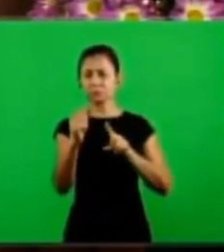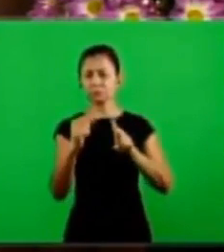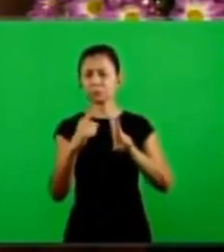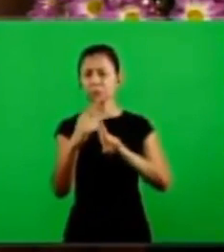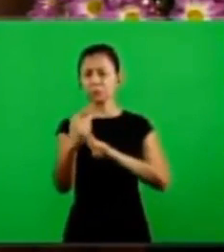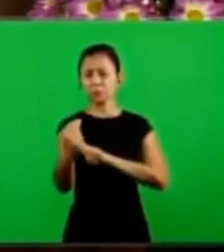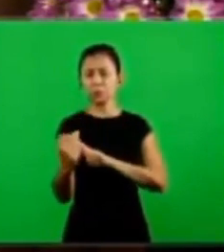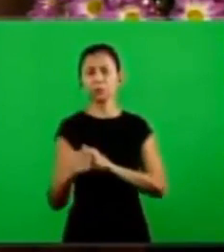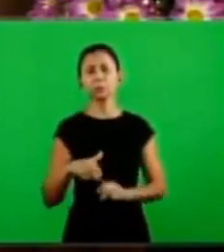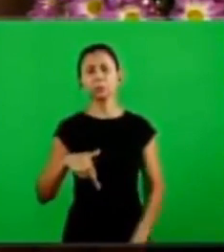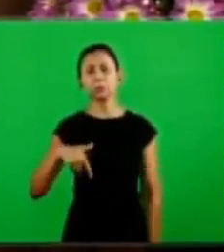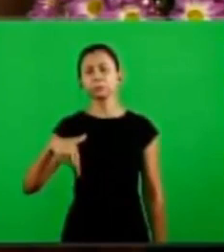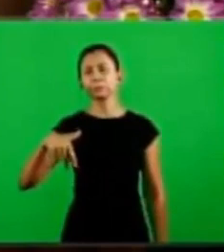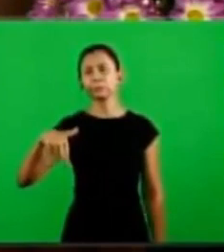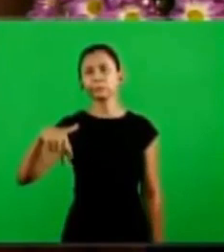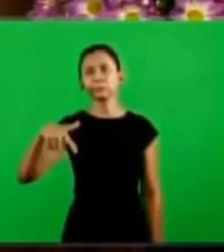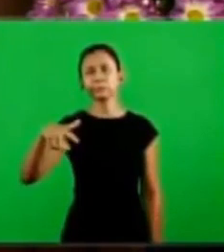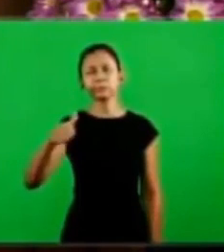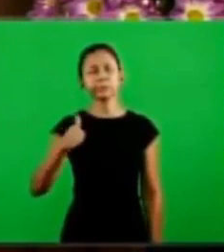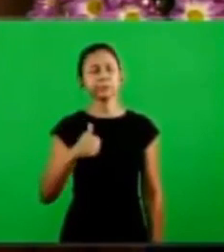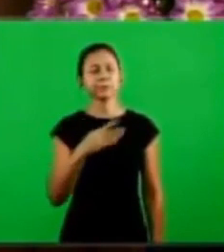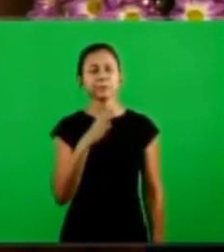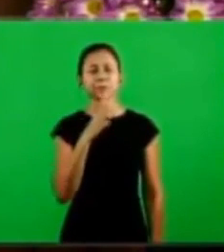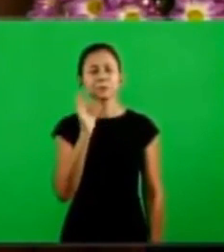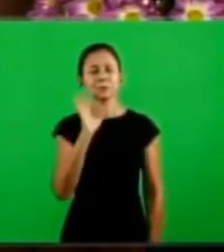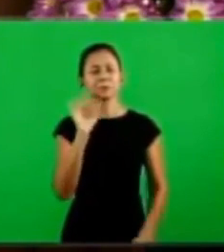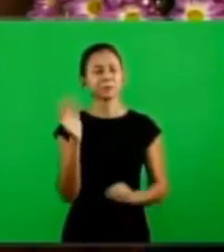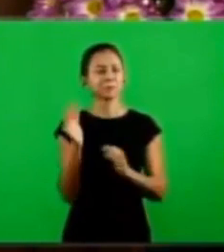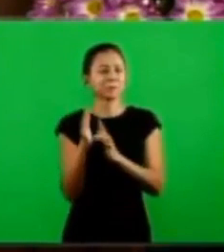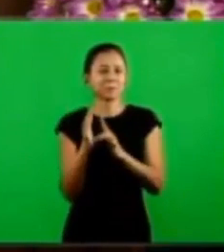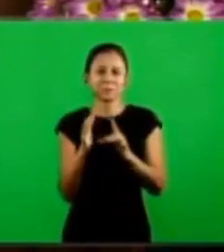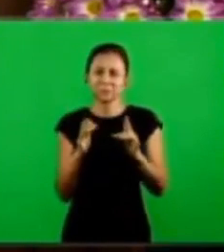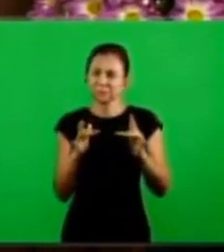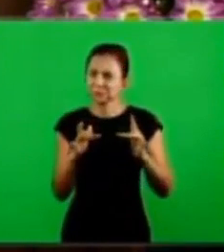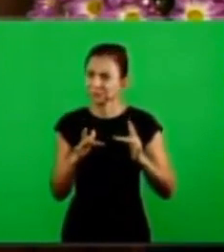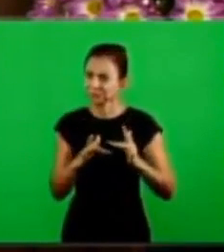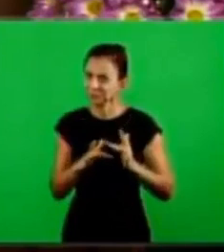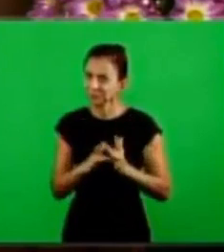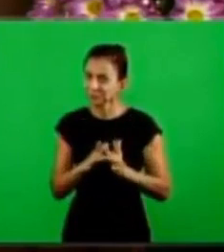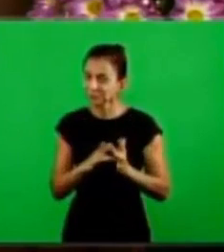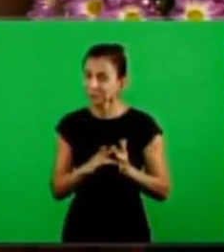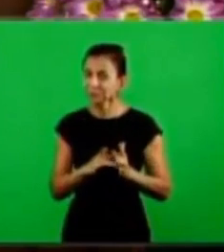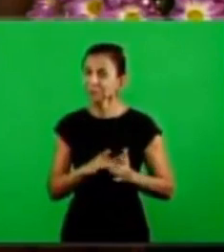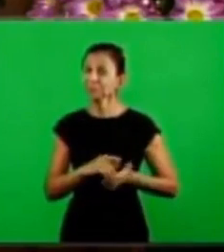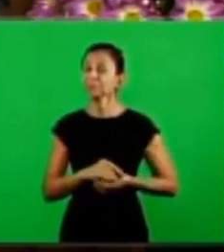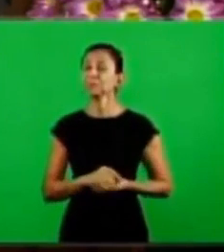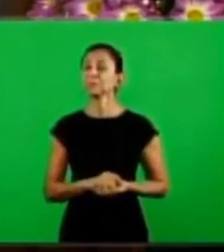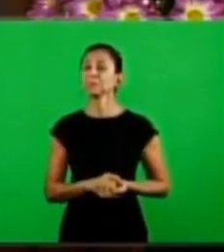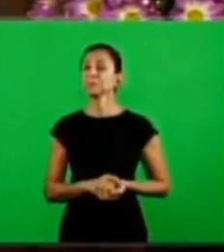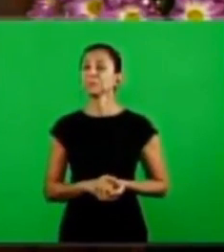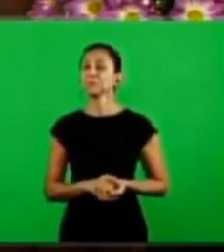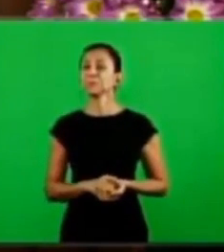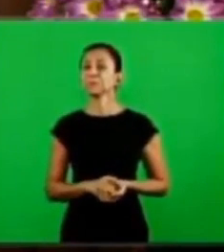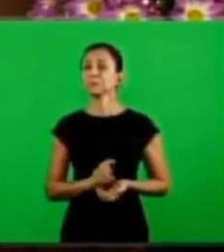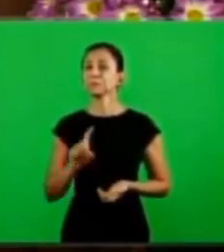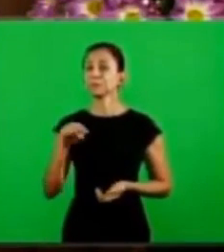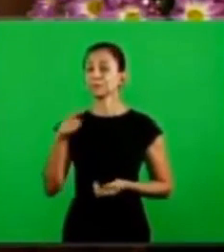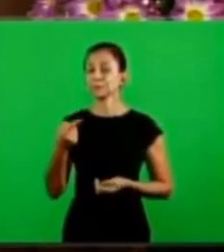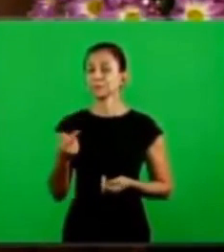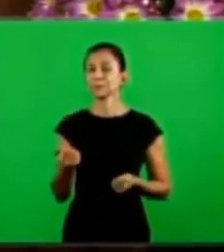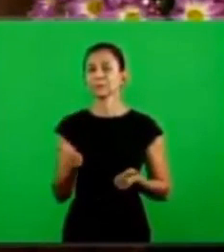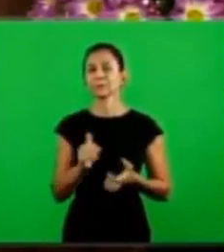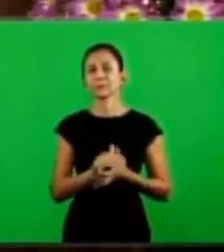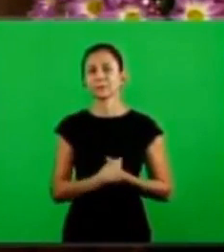and he's gone, and they didn't recognize him. But they need to meet